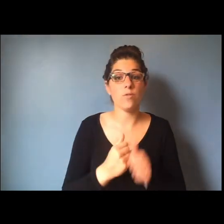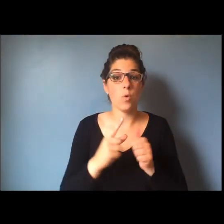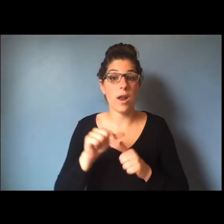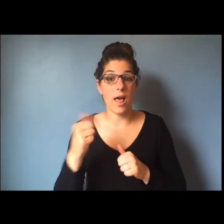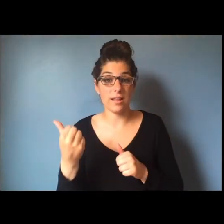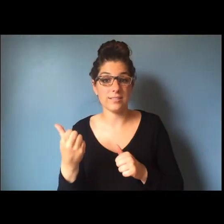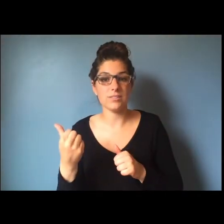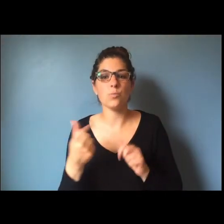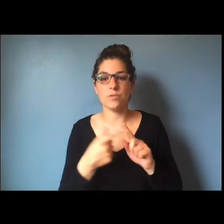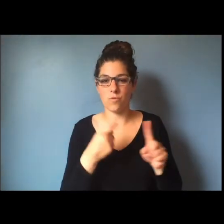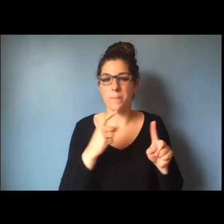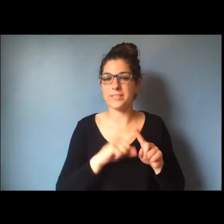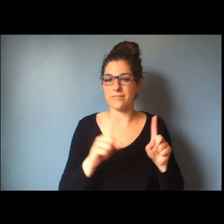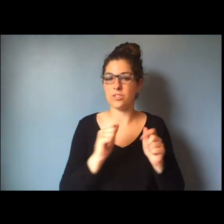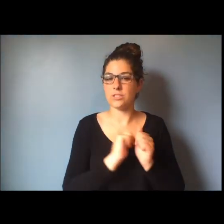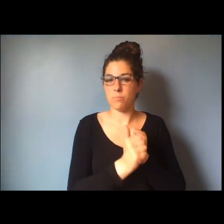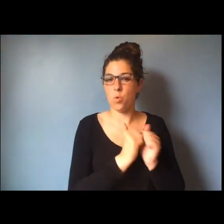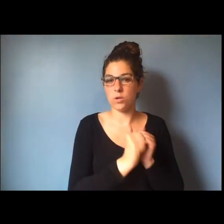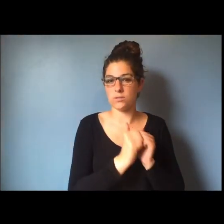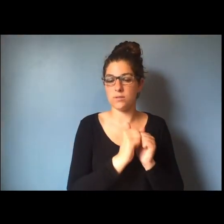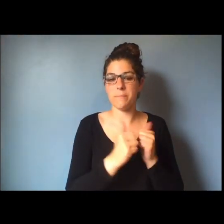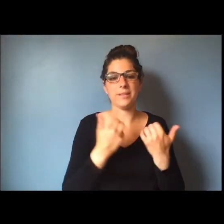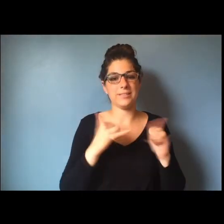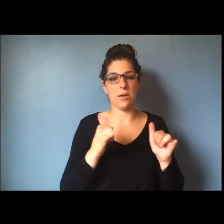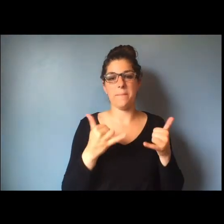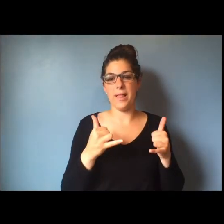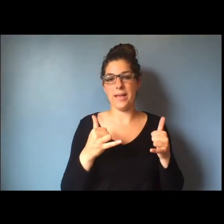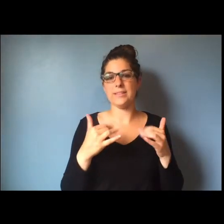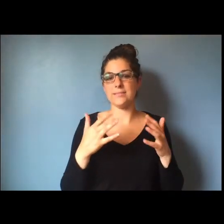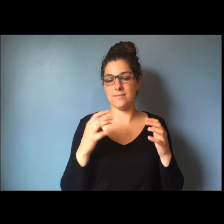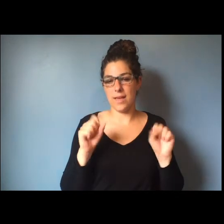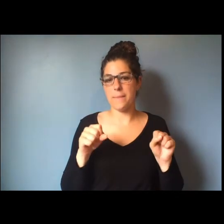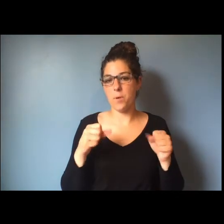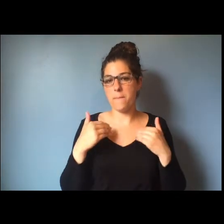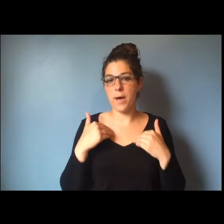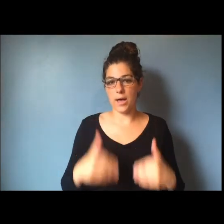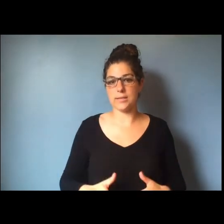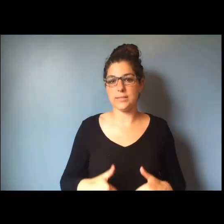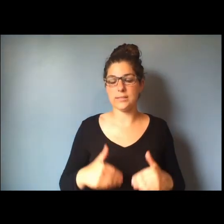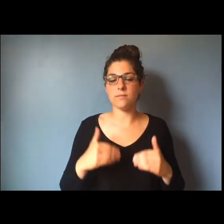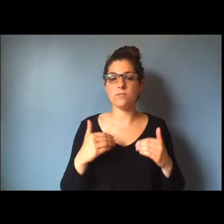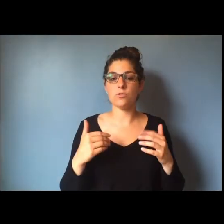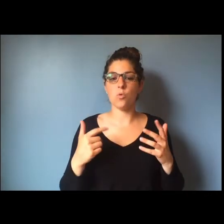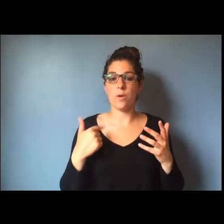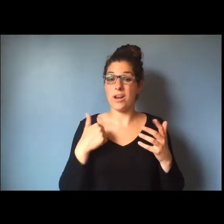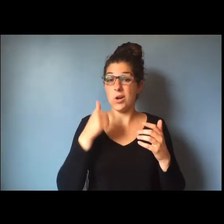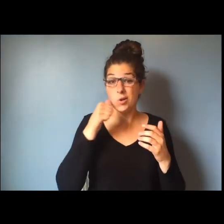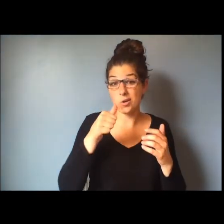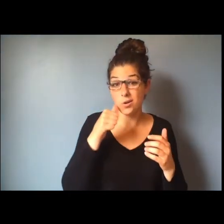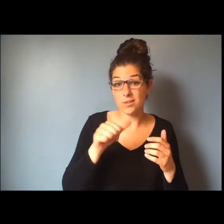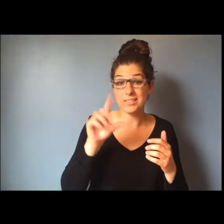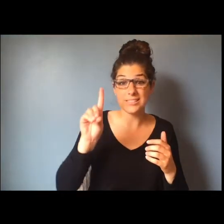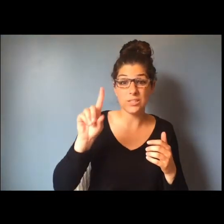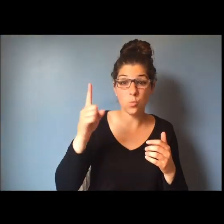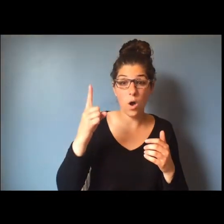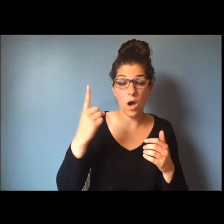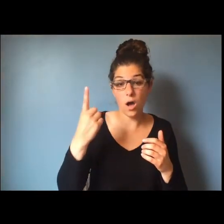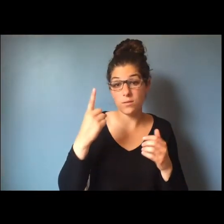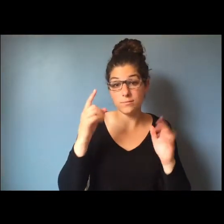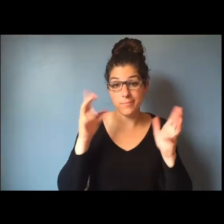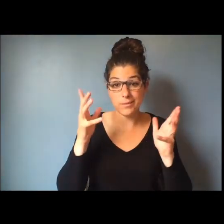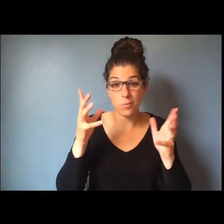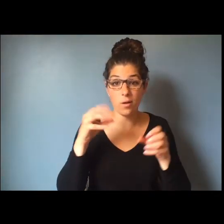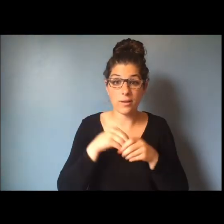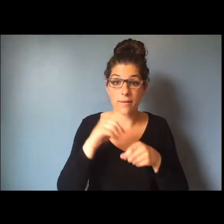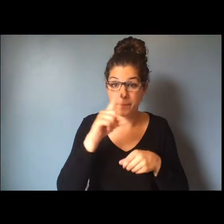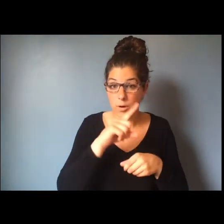came out of a different sport, but they still played it able-bodied. So we had like a girl that played D1 basketball in a prosthetic,